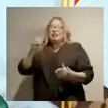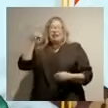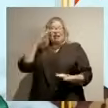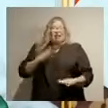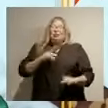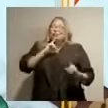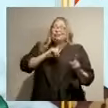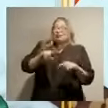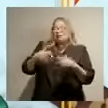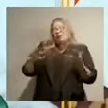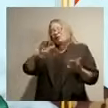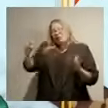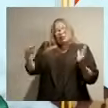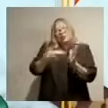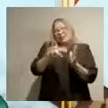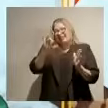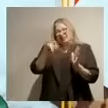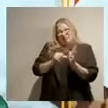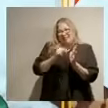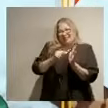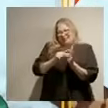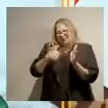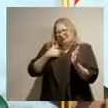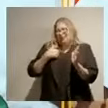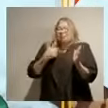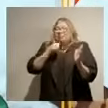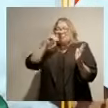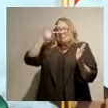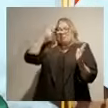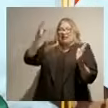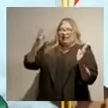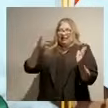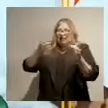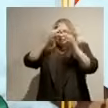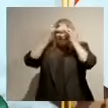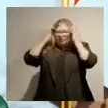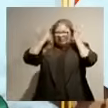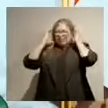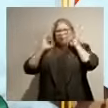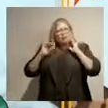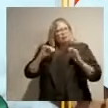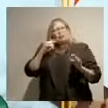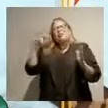I'm making this up, but if I'm right, there'll be another one of those salads from January.